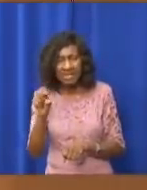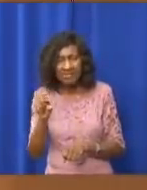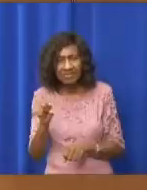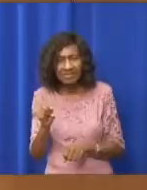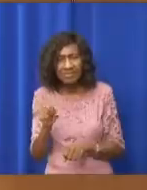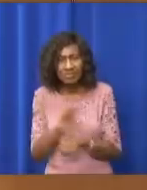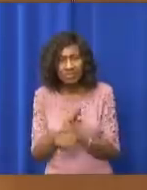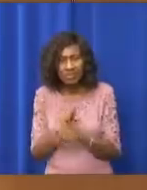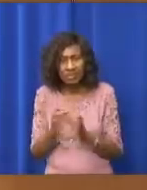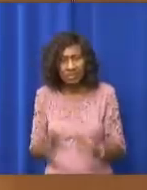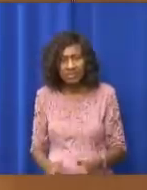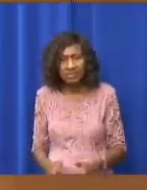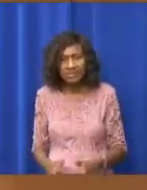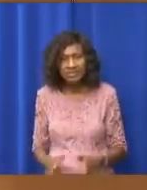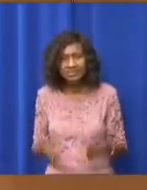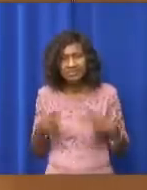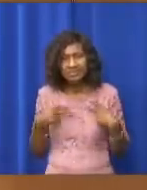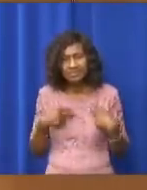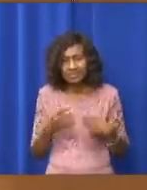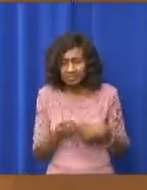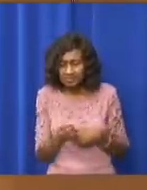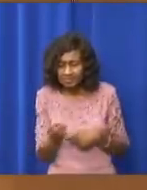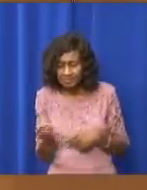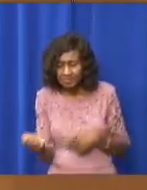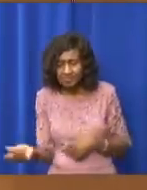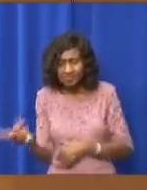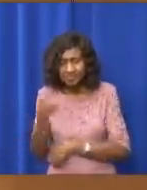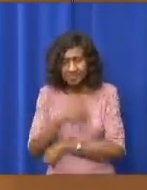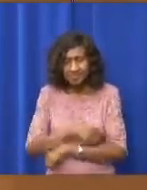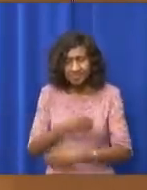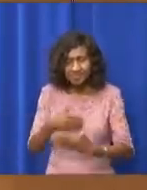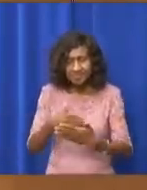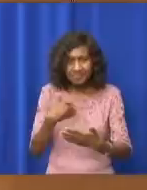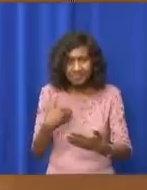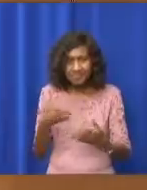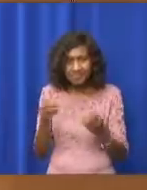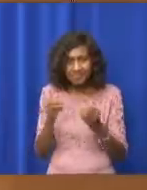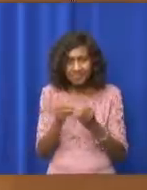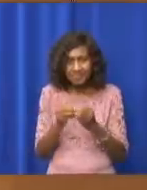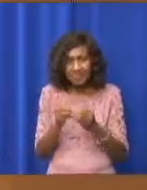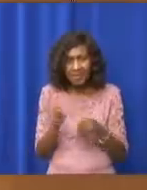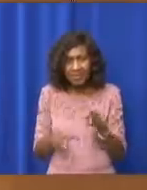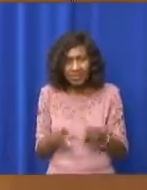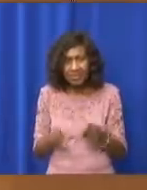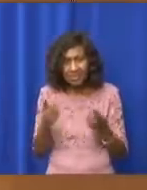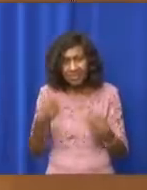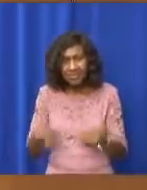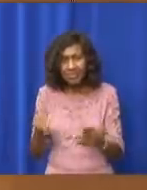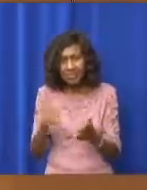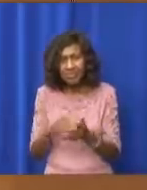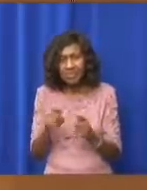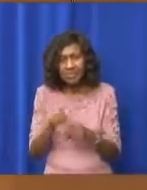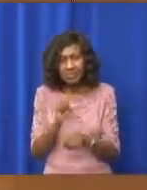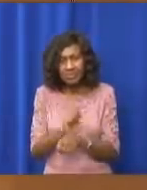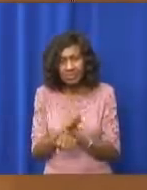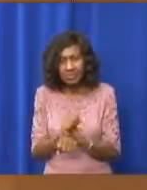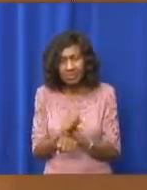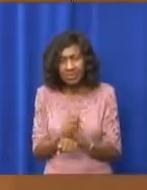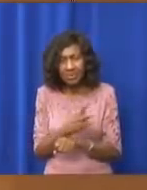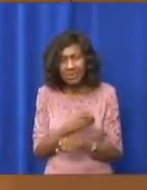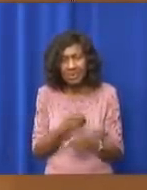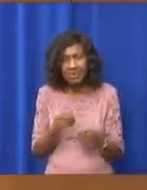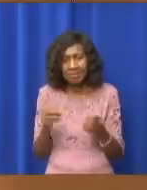few days before more of the industries open up and the traffic gets a bit harder. I anticipate that